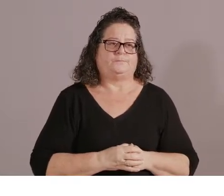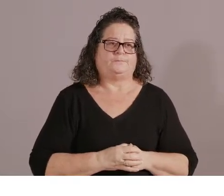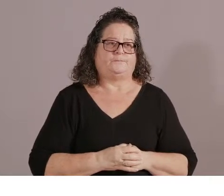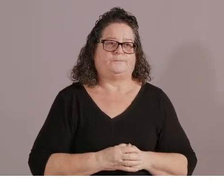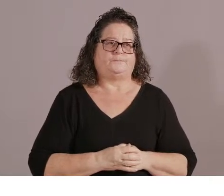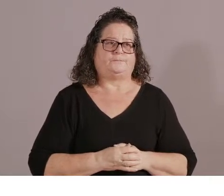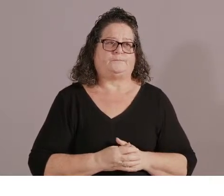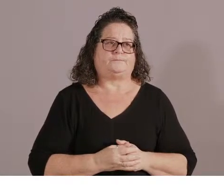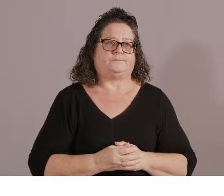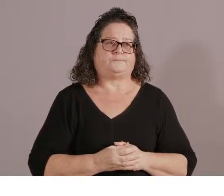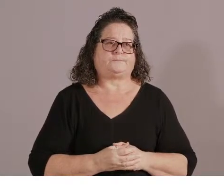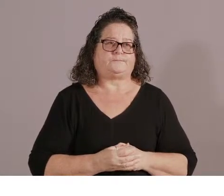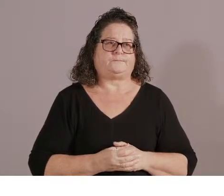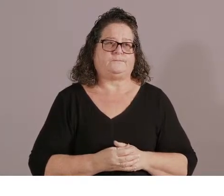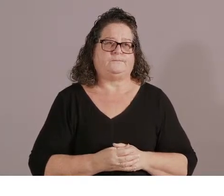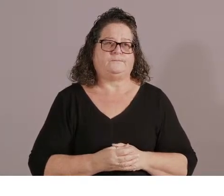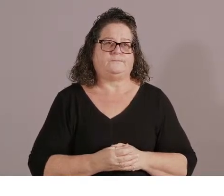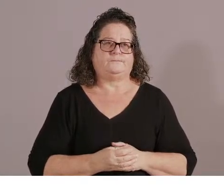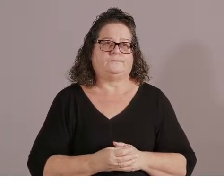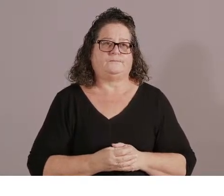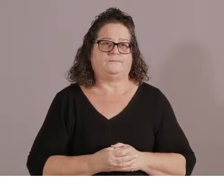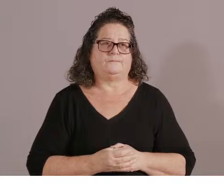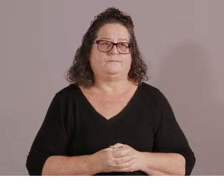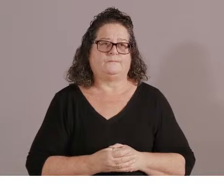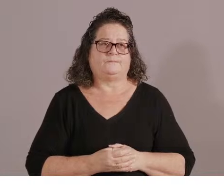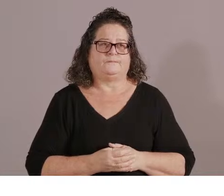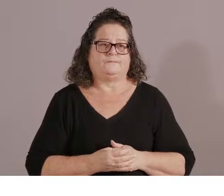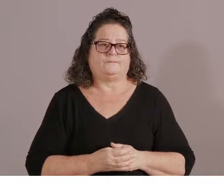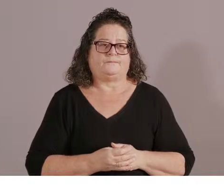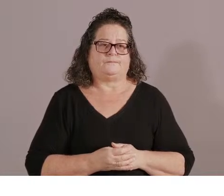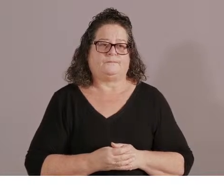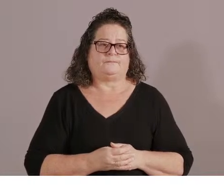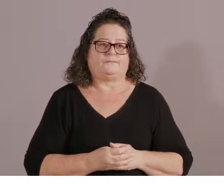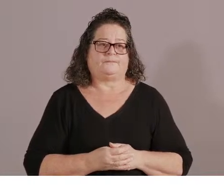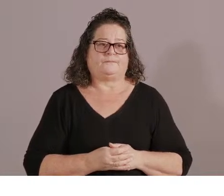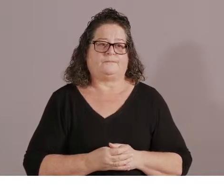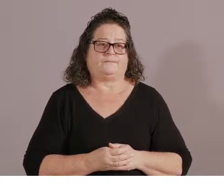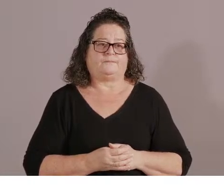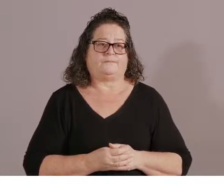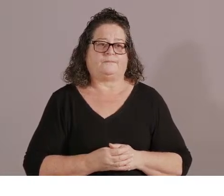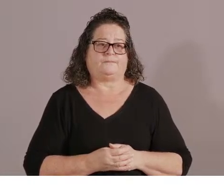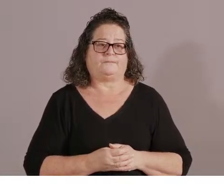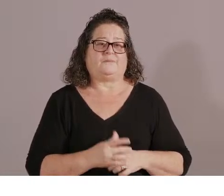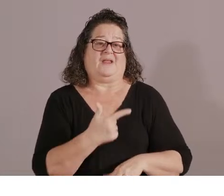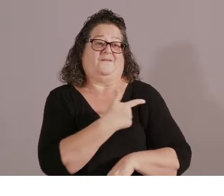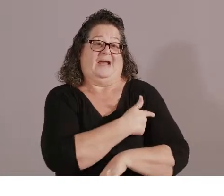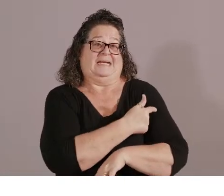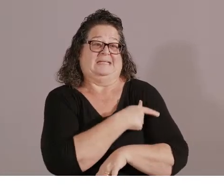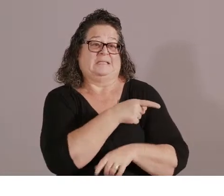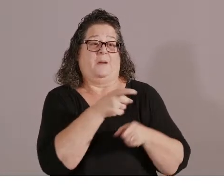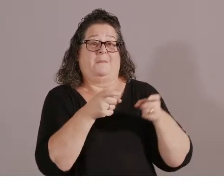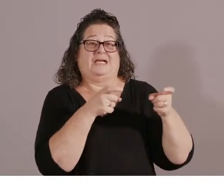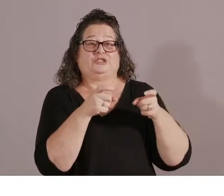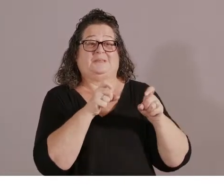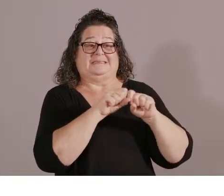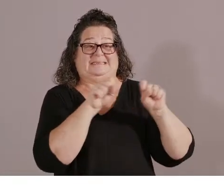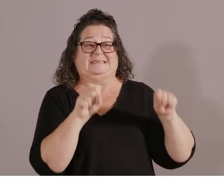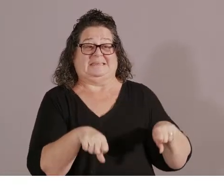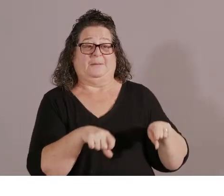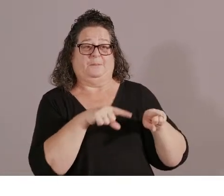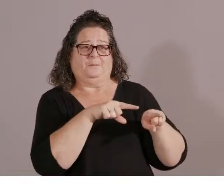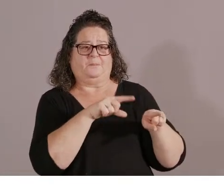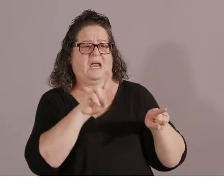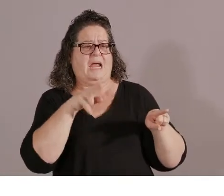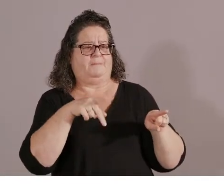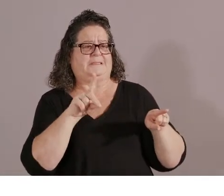And then thank you, Corey. So for the vaccine management system, just to provide an update, we know that there have been a lot of